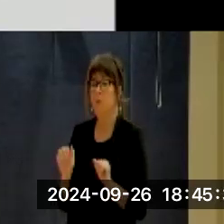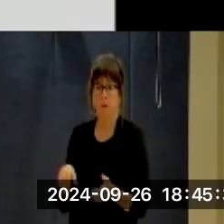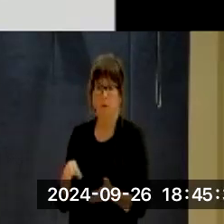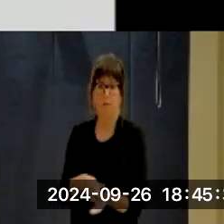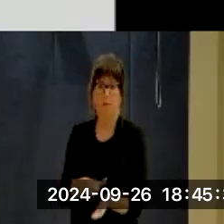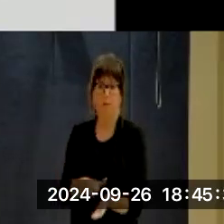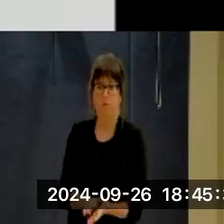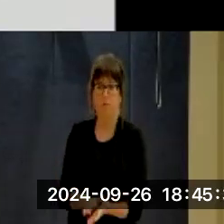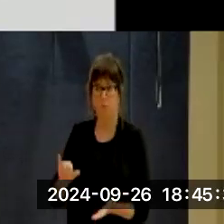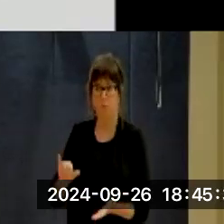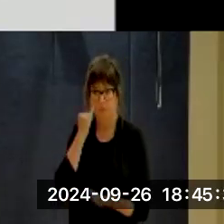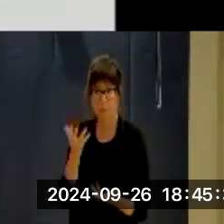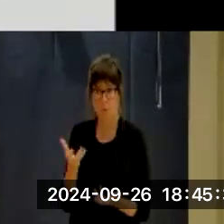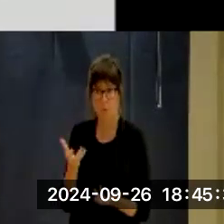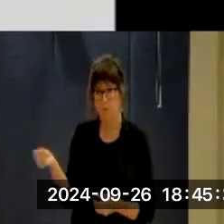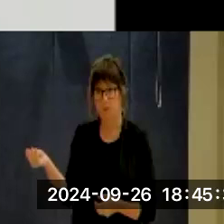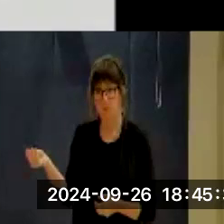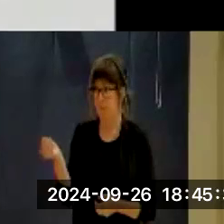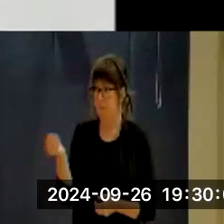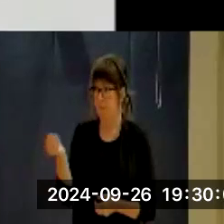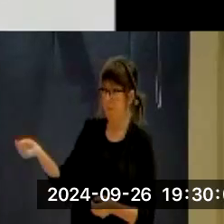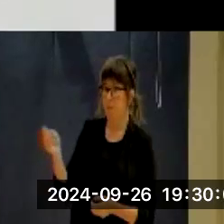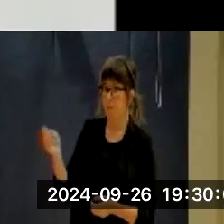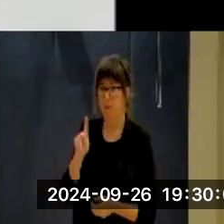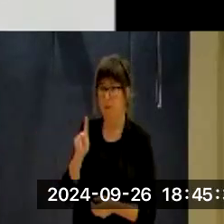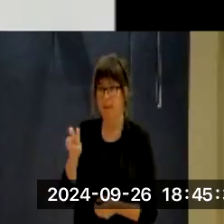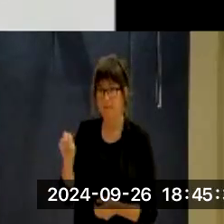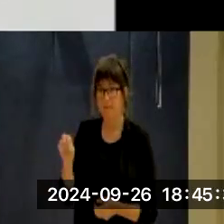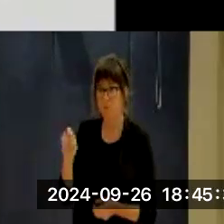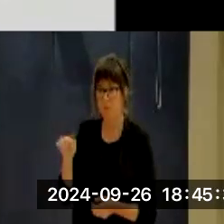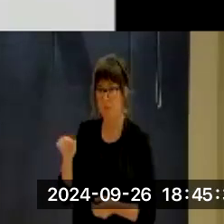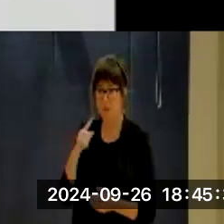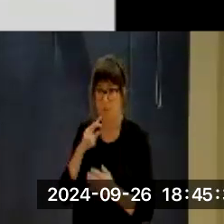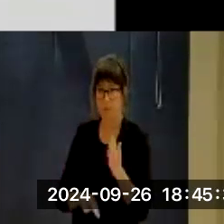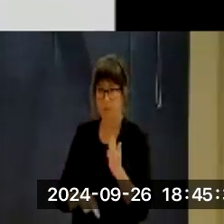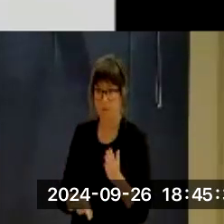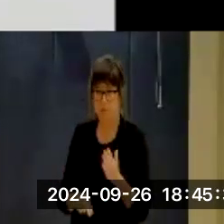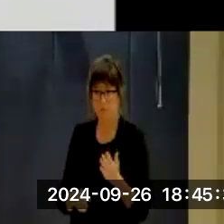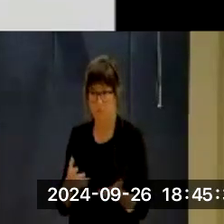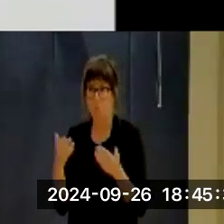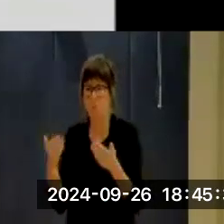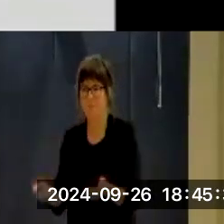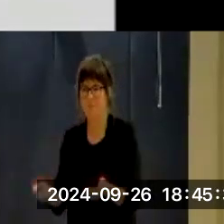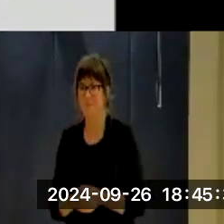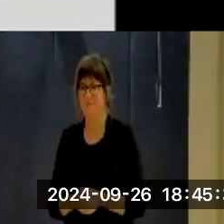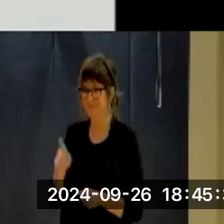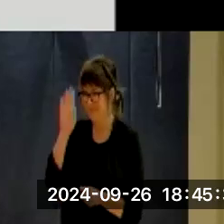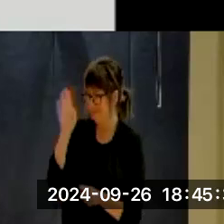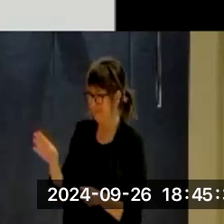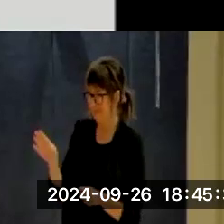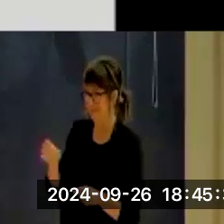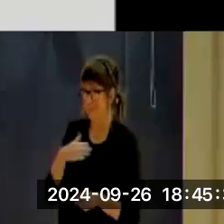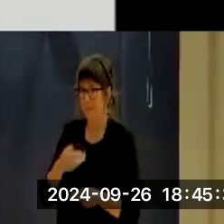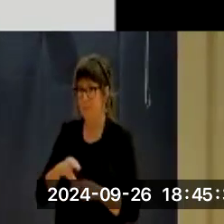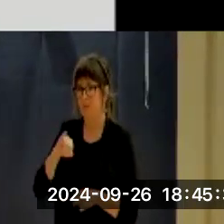down and hand it to Kevin or Rebecca if you would like them to read it. Oh, go right ahead. Hi, hello. My